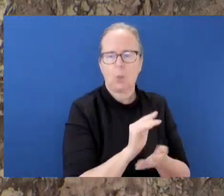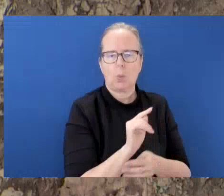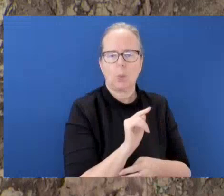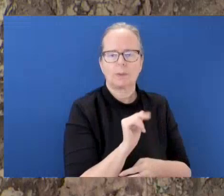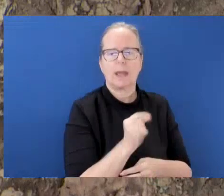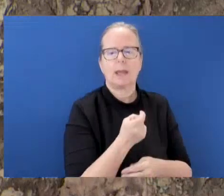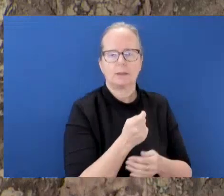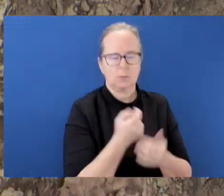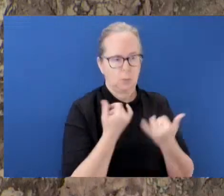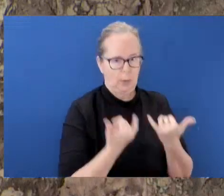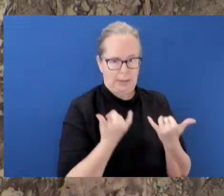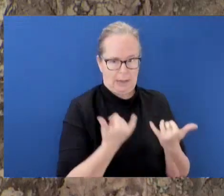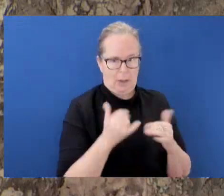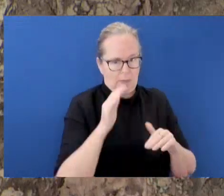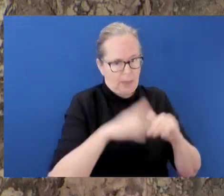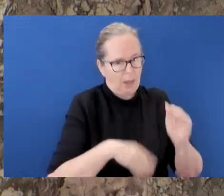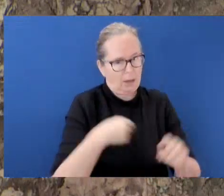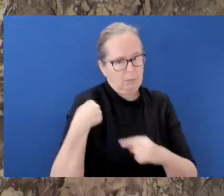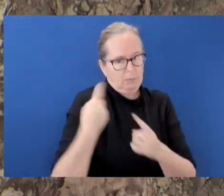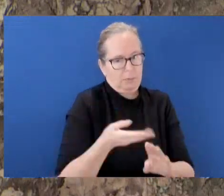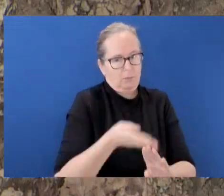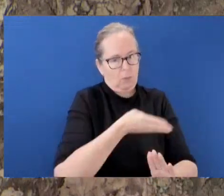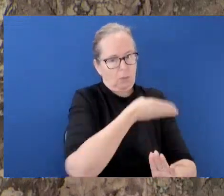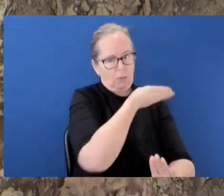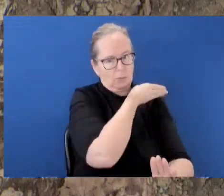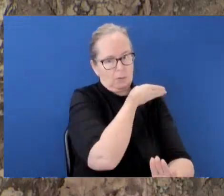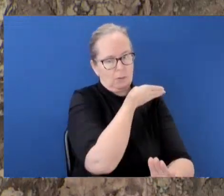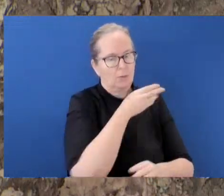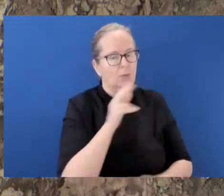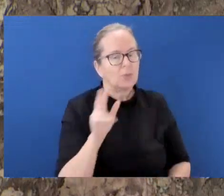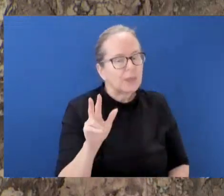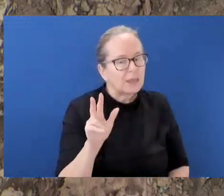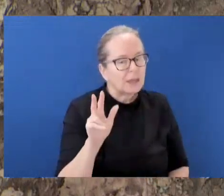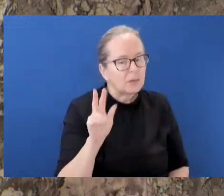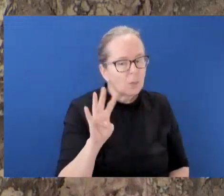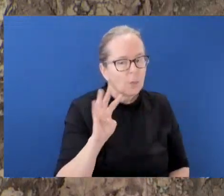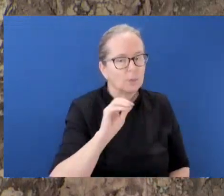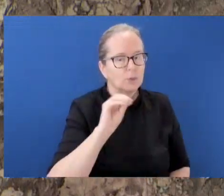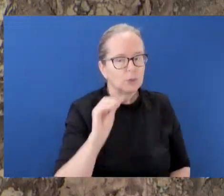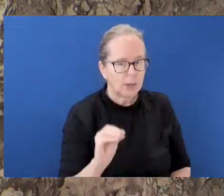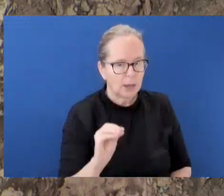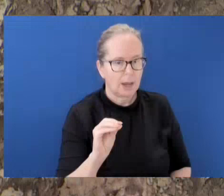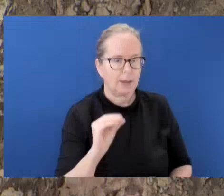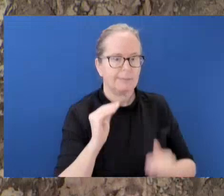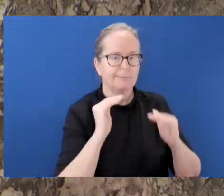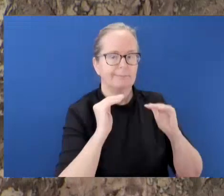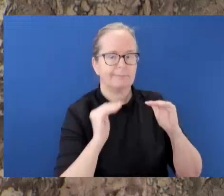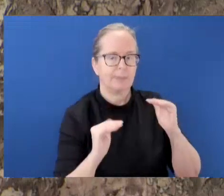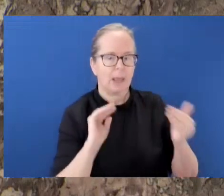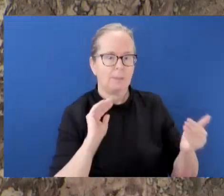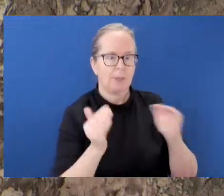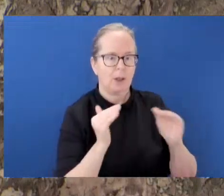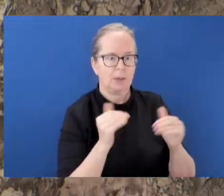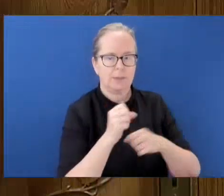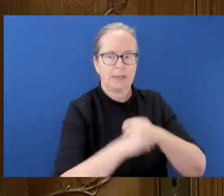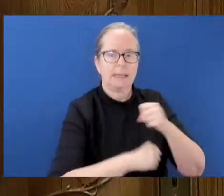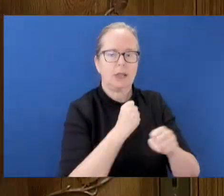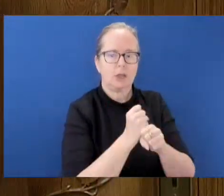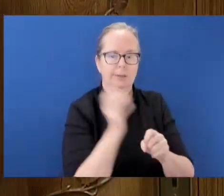pays 34% less in provincial taxes today than they did in 2016.